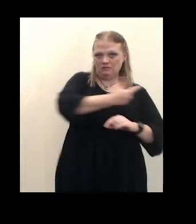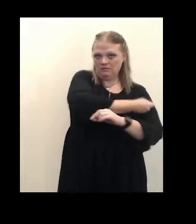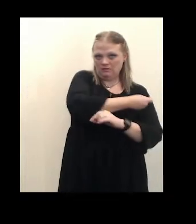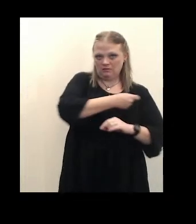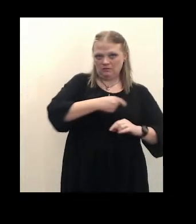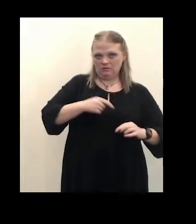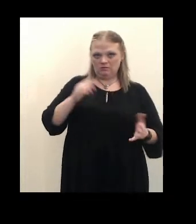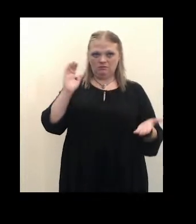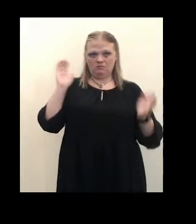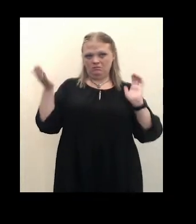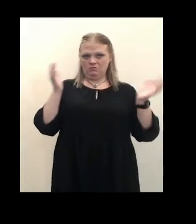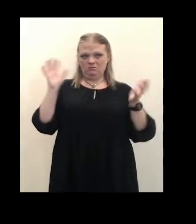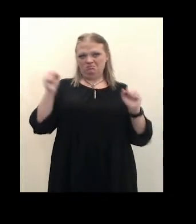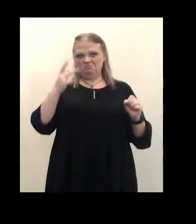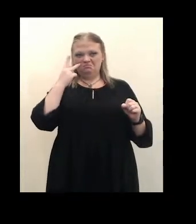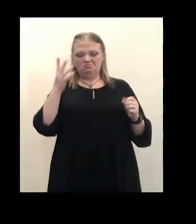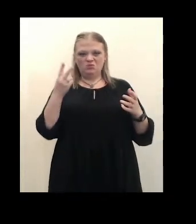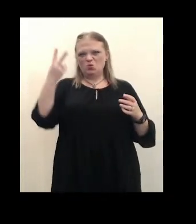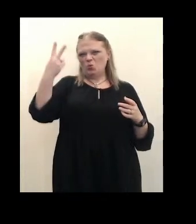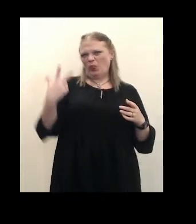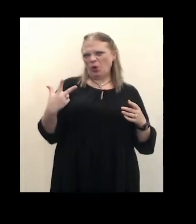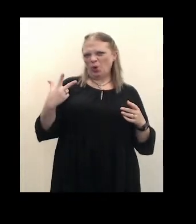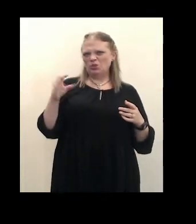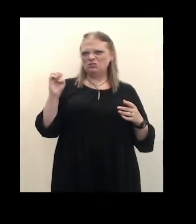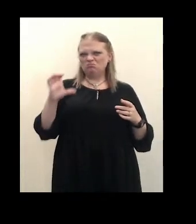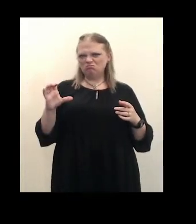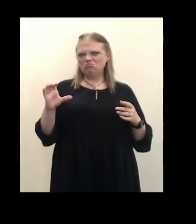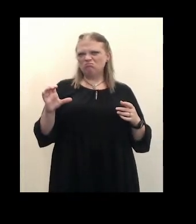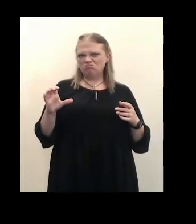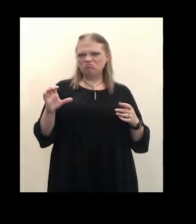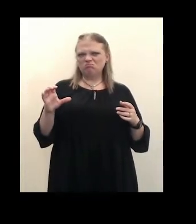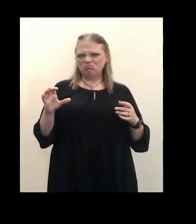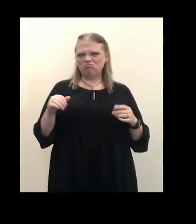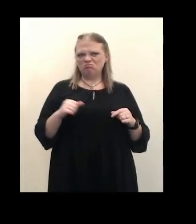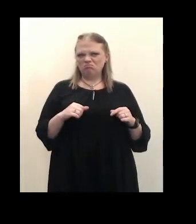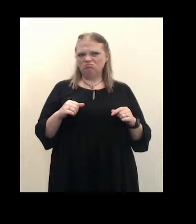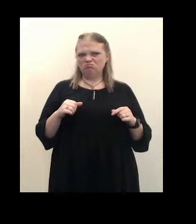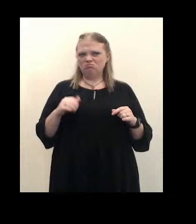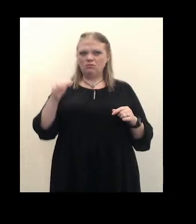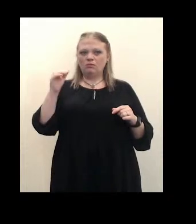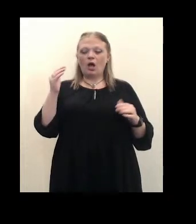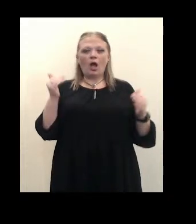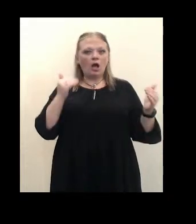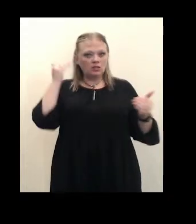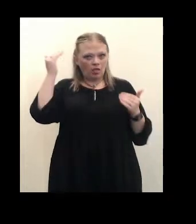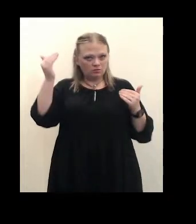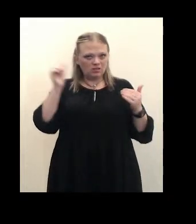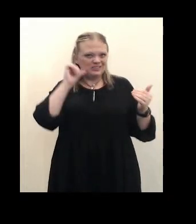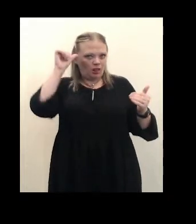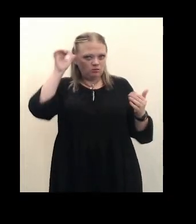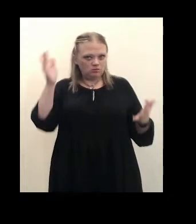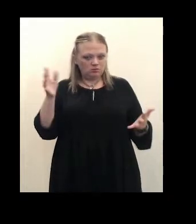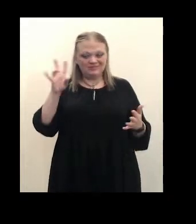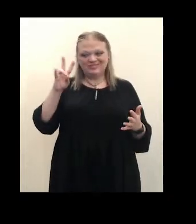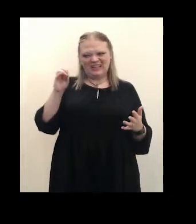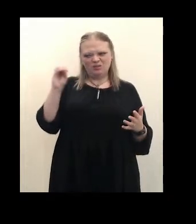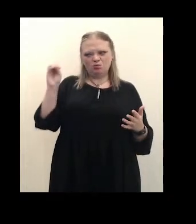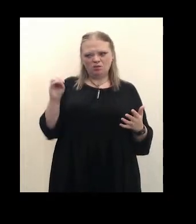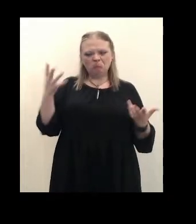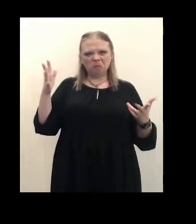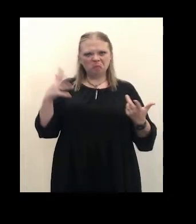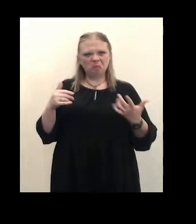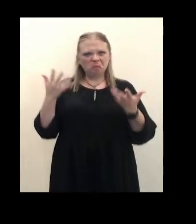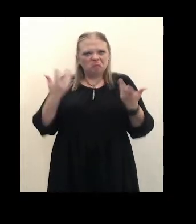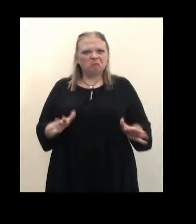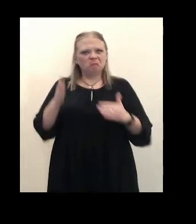can see about 2/3 of Erie County residents are adults. About 70% are fully vaccinated, and